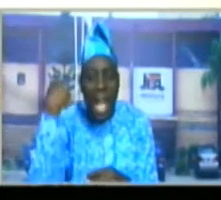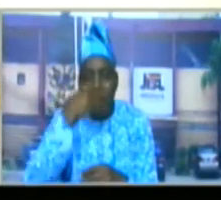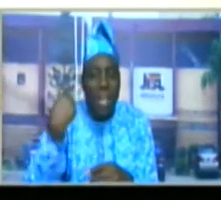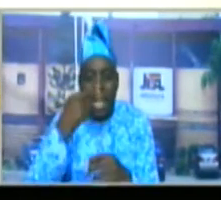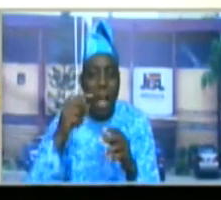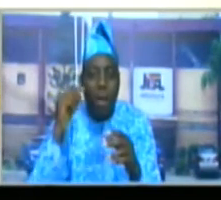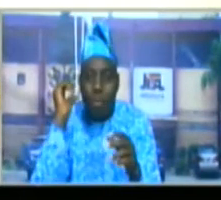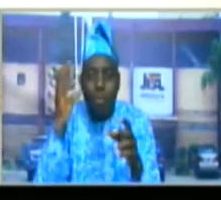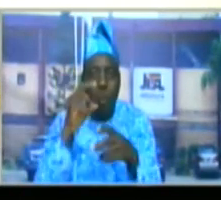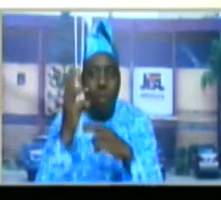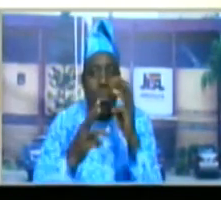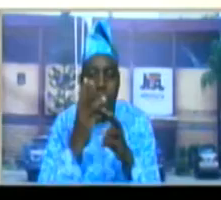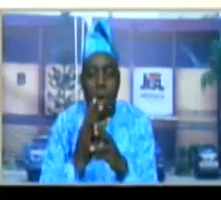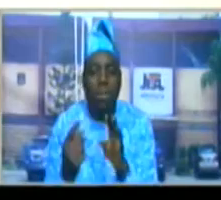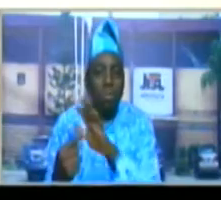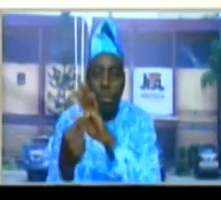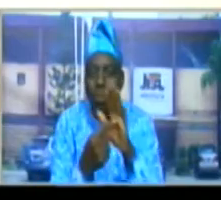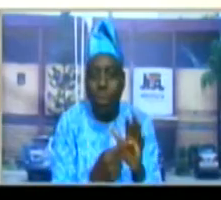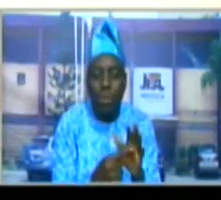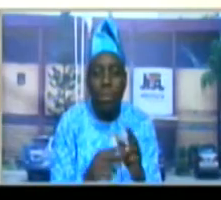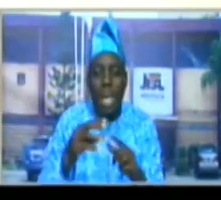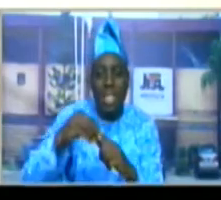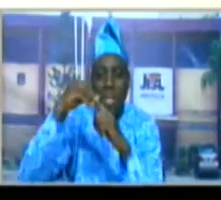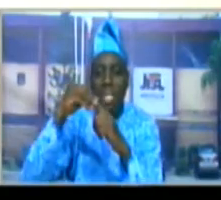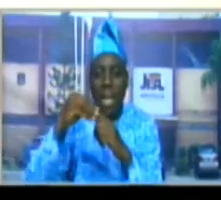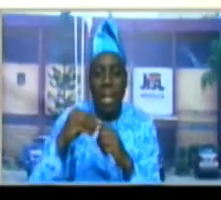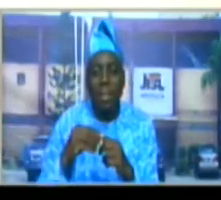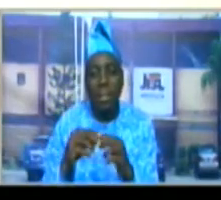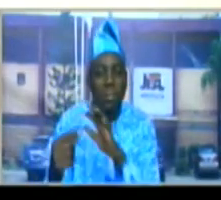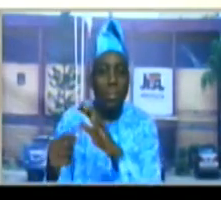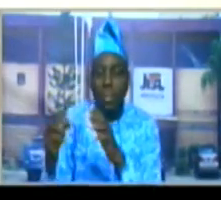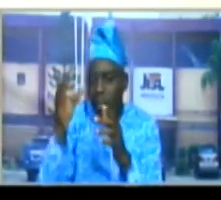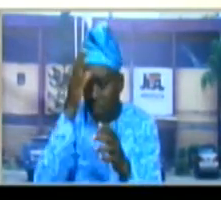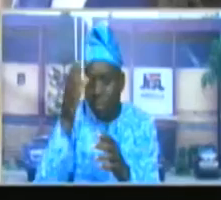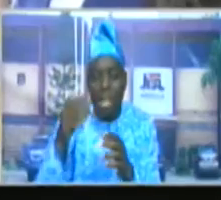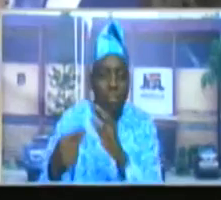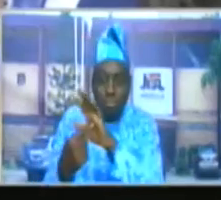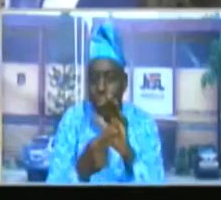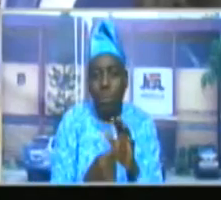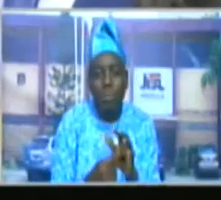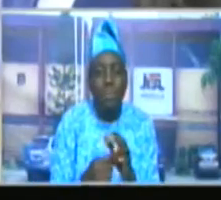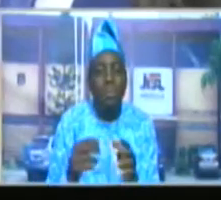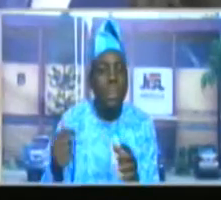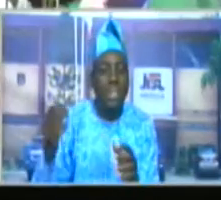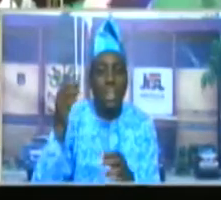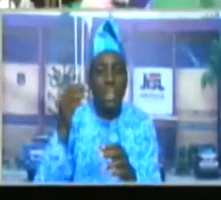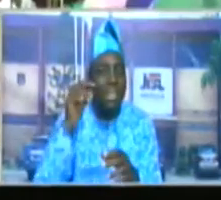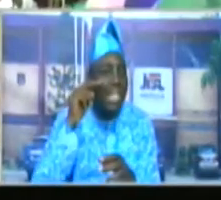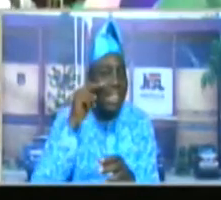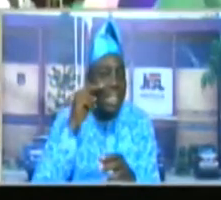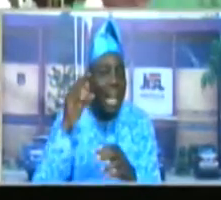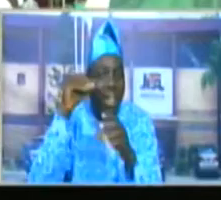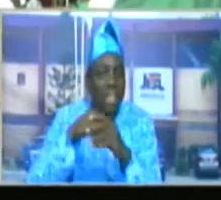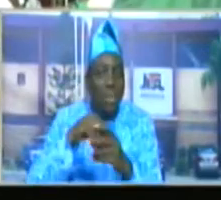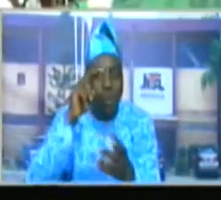a welcome development for Nigerian sport, especially considering the fact that the Super Falcons will not be playing at the final. Team Nigeria to the 2022